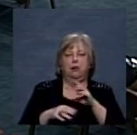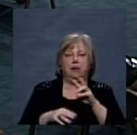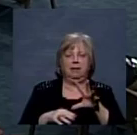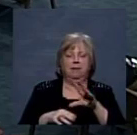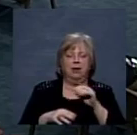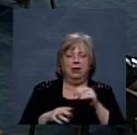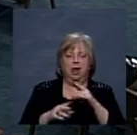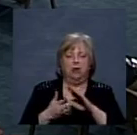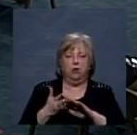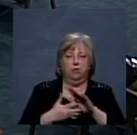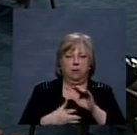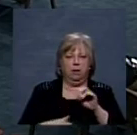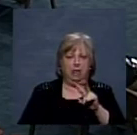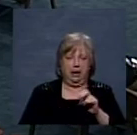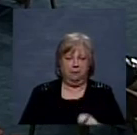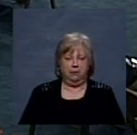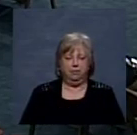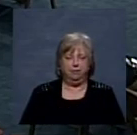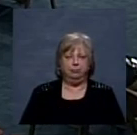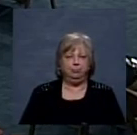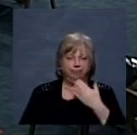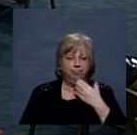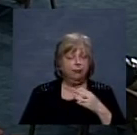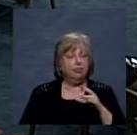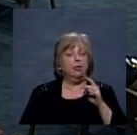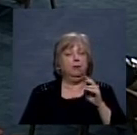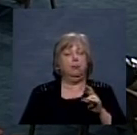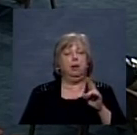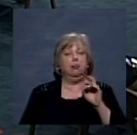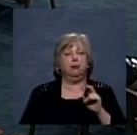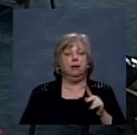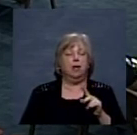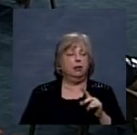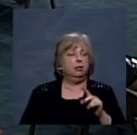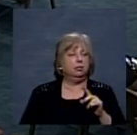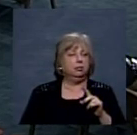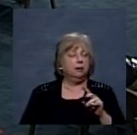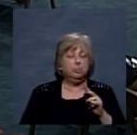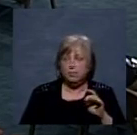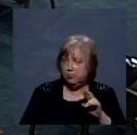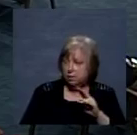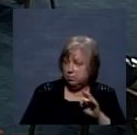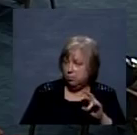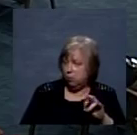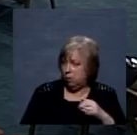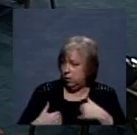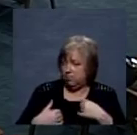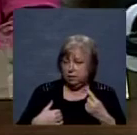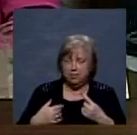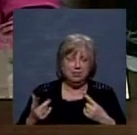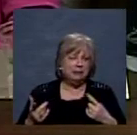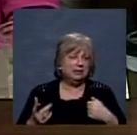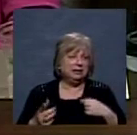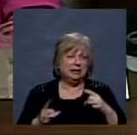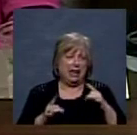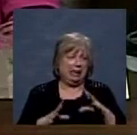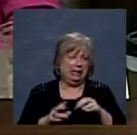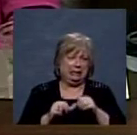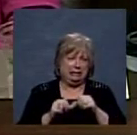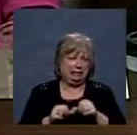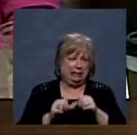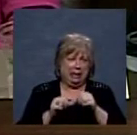University. Thank you. Okay, that Mr. Moore, did you have anything? I hate to keep going,